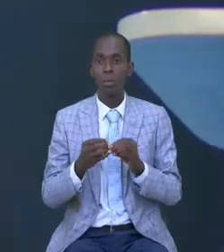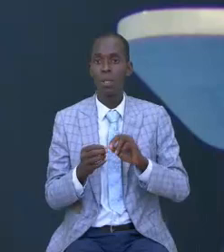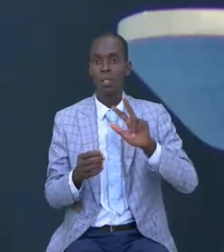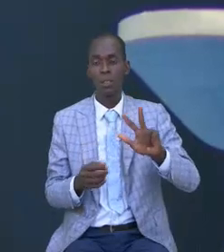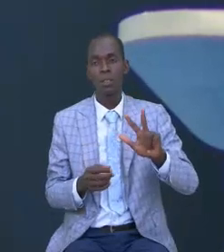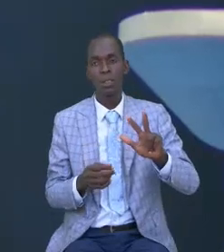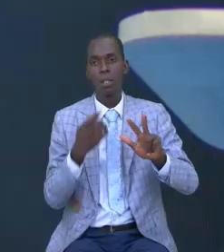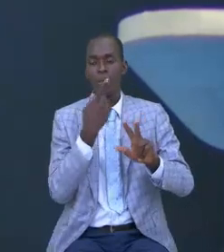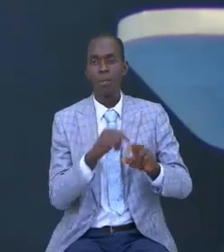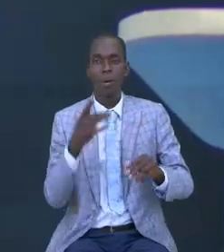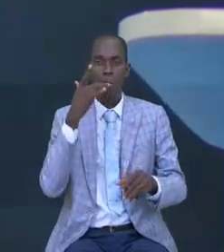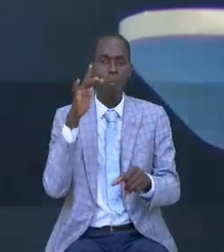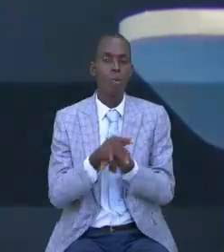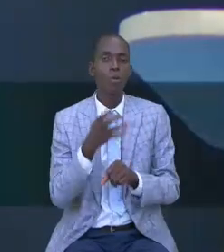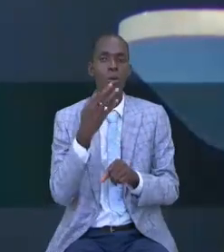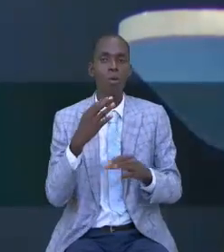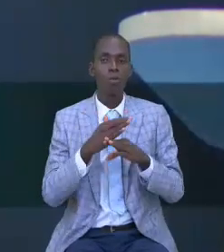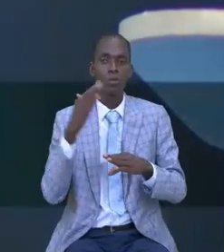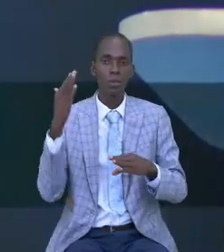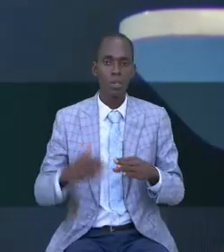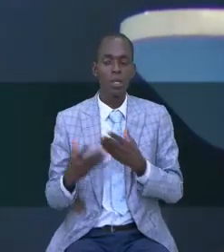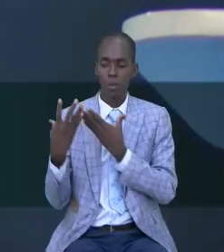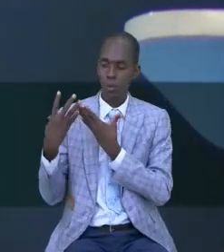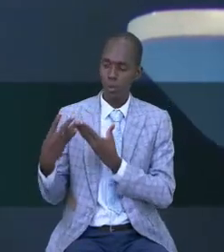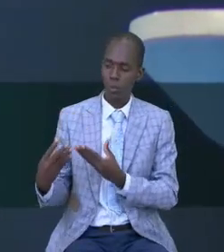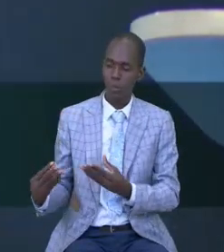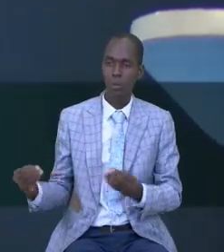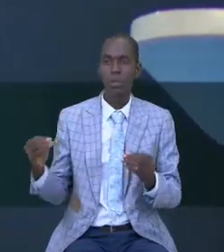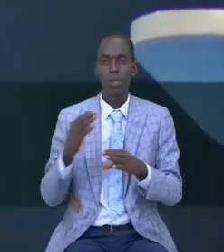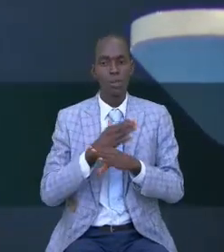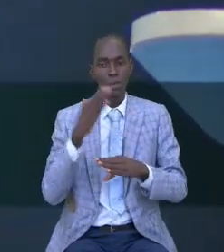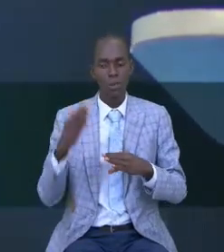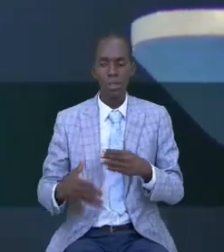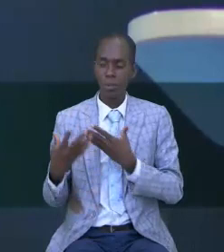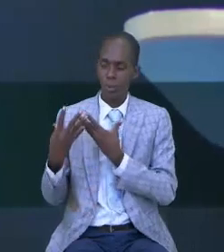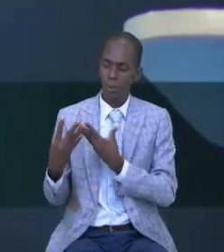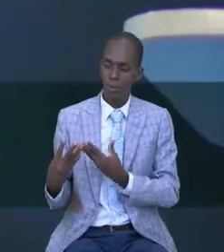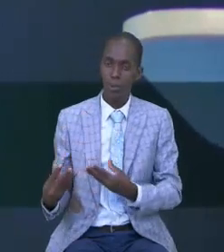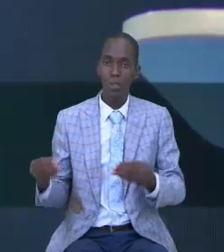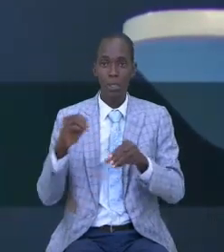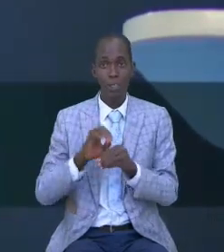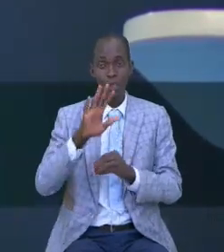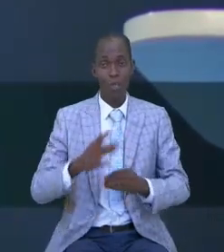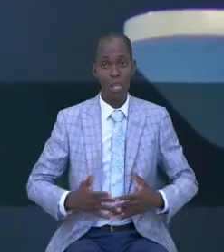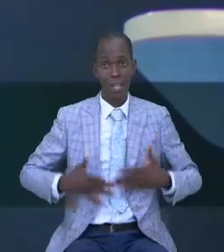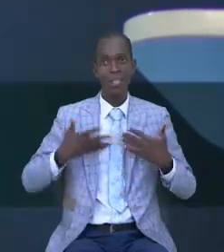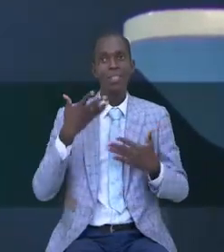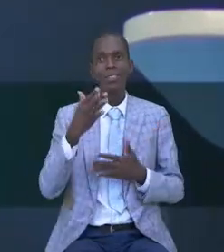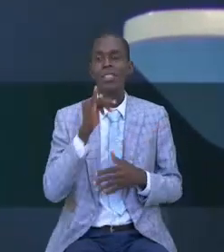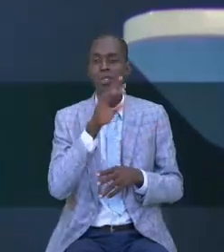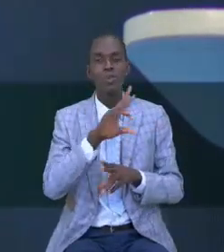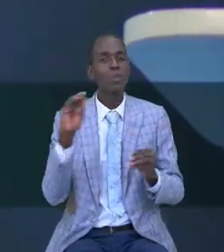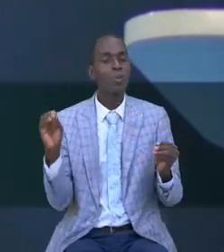the promise of total solution. Total solution. In your life, there is no